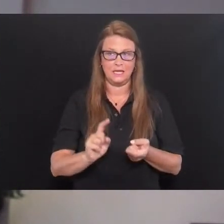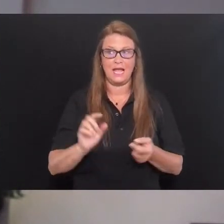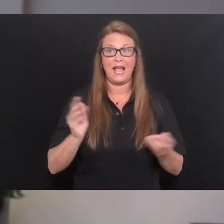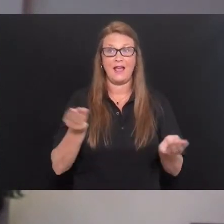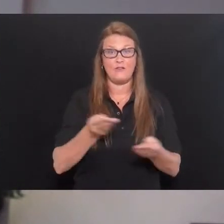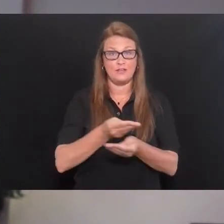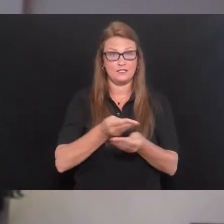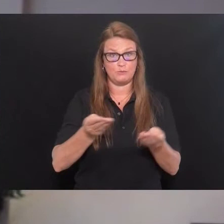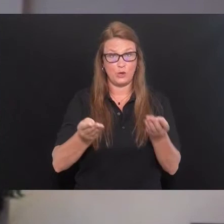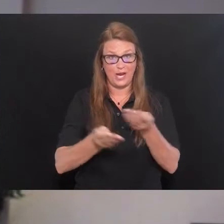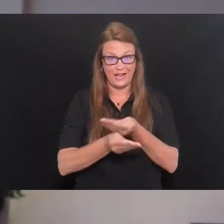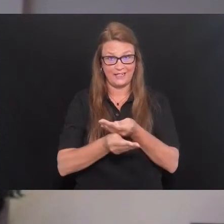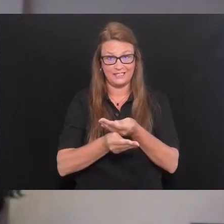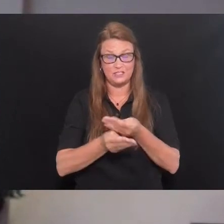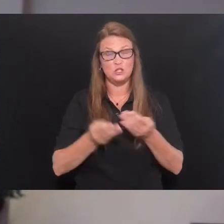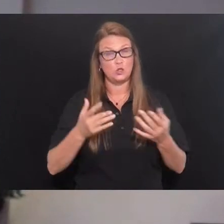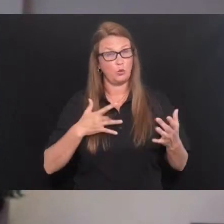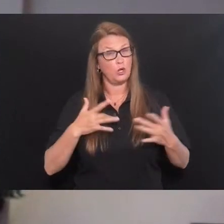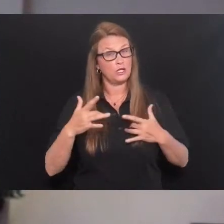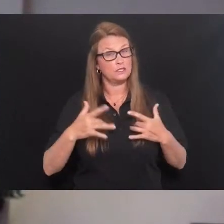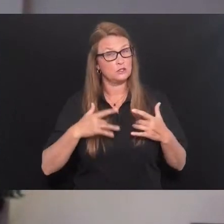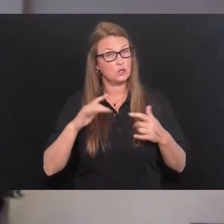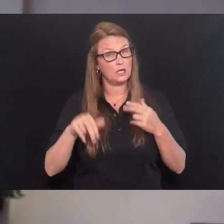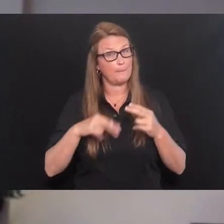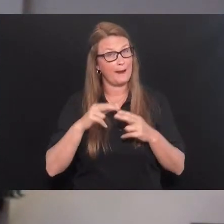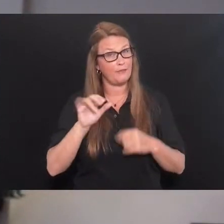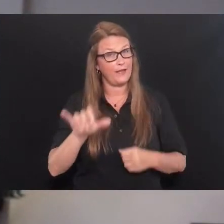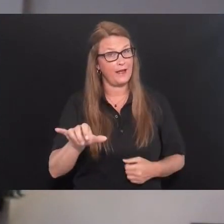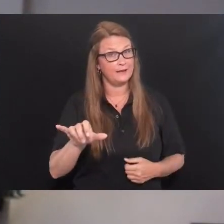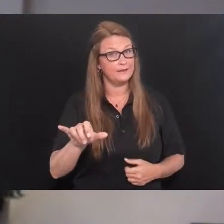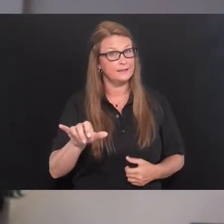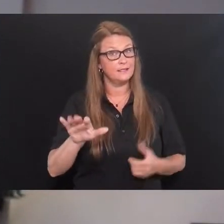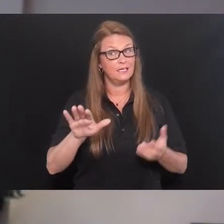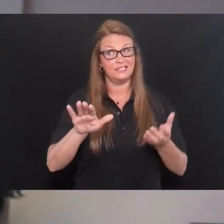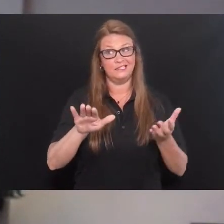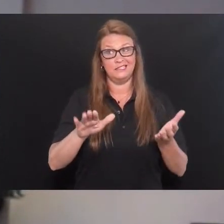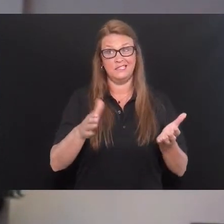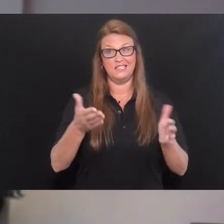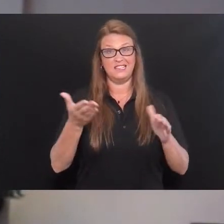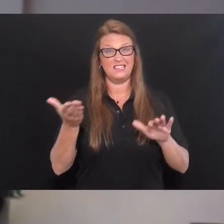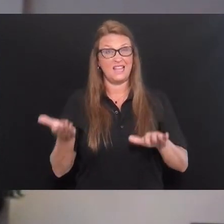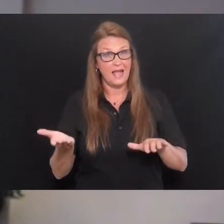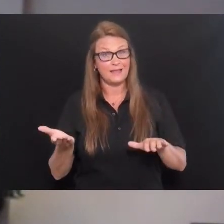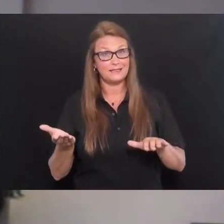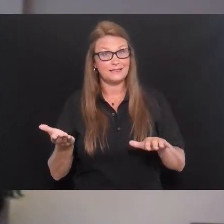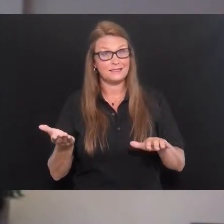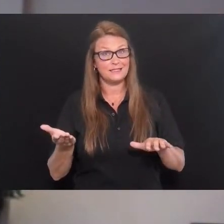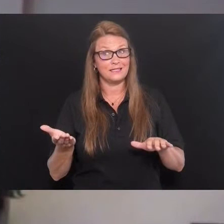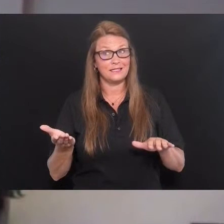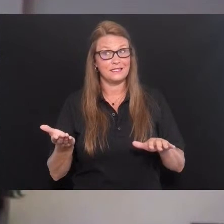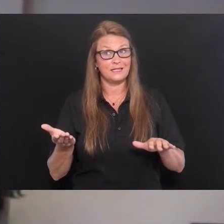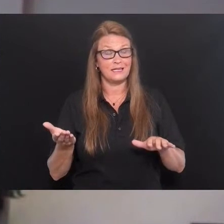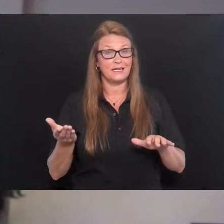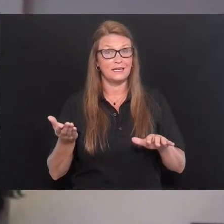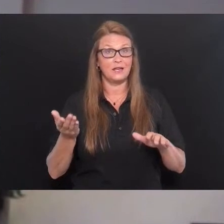infectiousness. And so we're very concerned about that. And deaths of West Virginians is even a